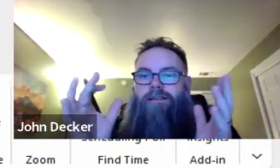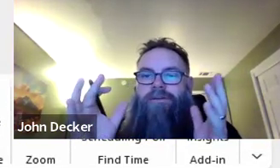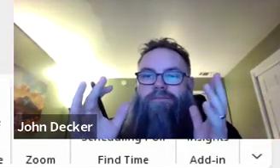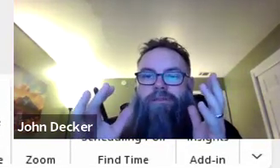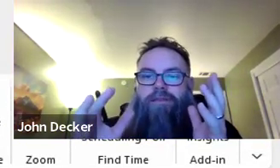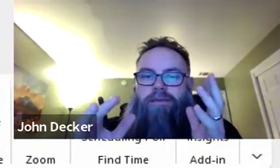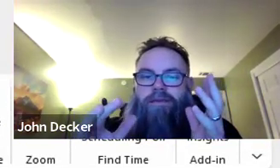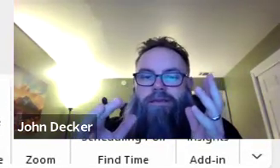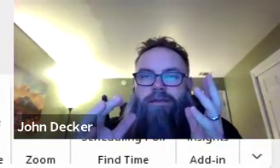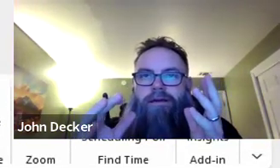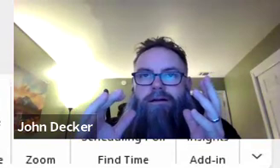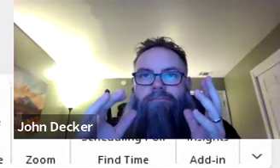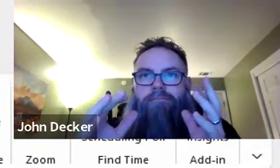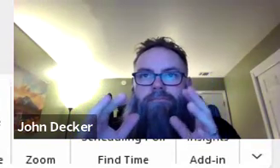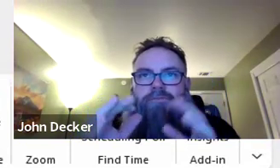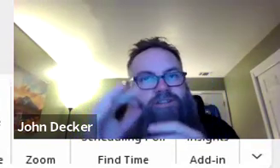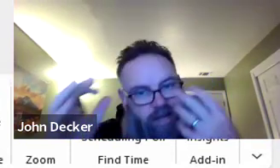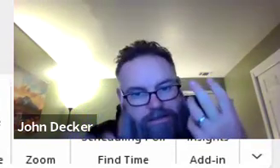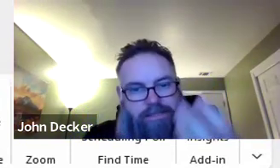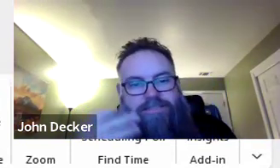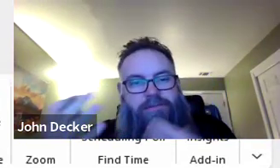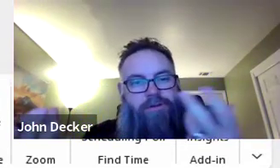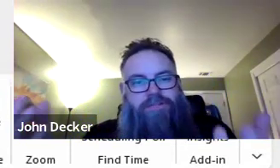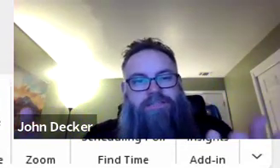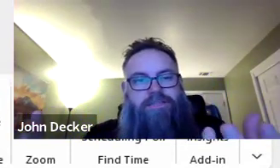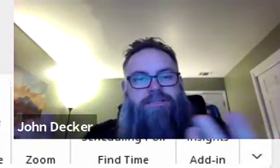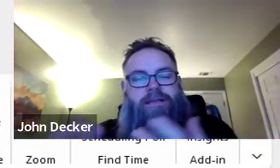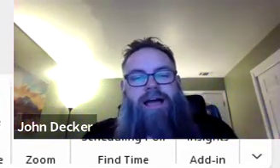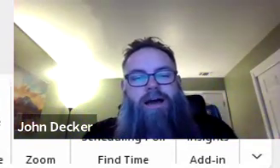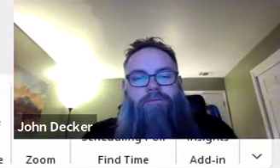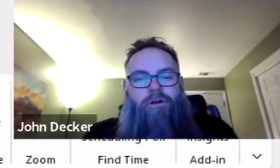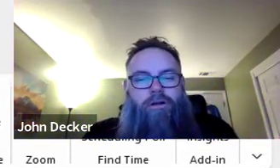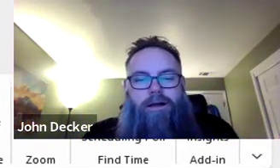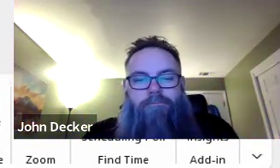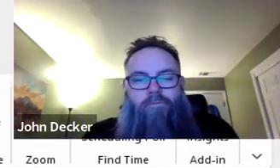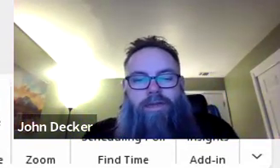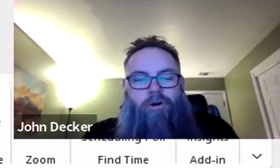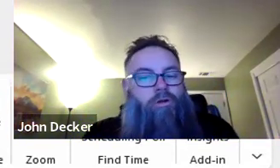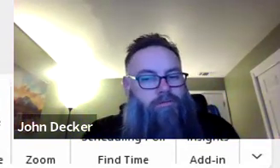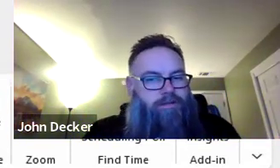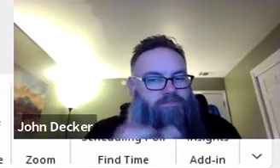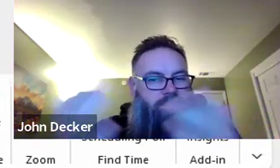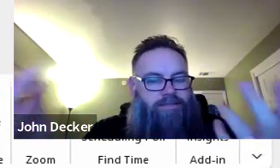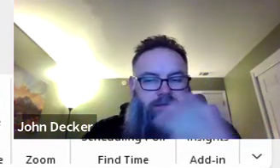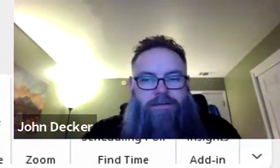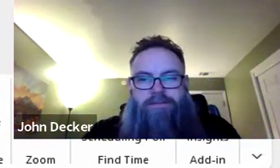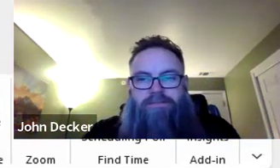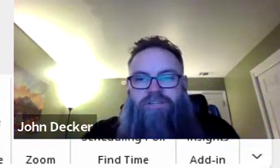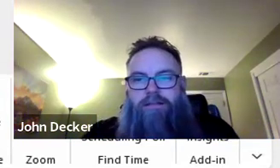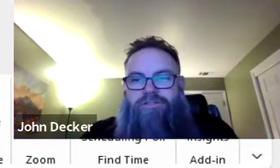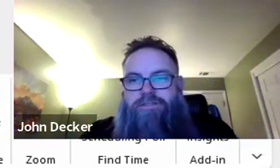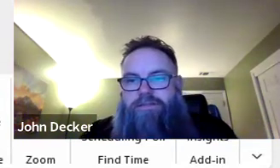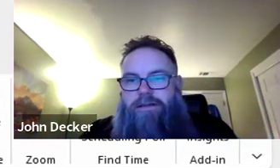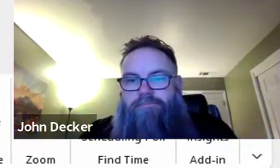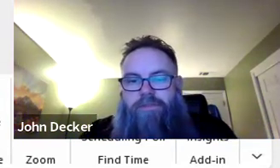we're excited about some of the functionality that is going to be built into this. However, we have all expressed